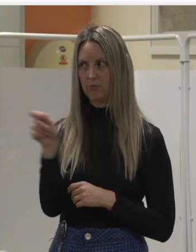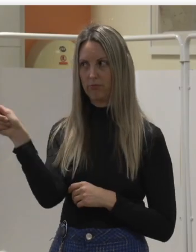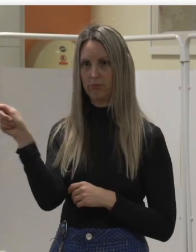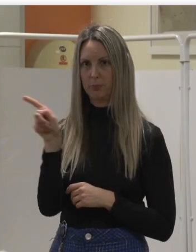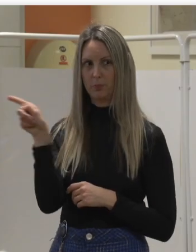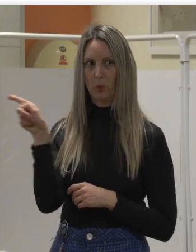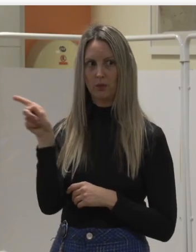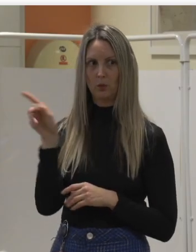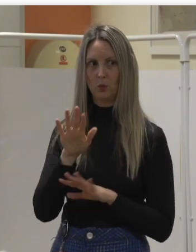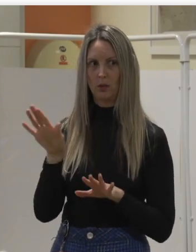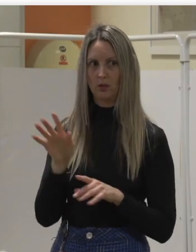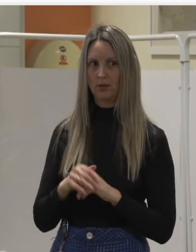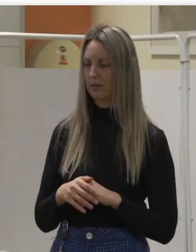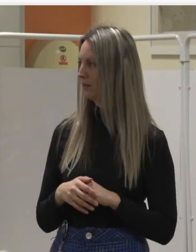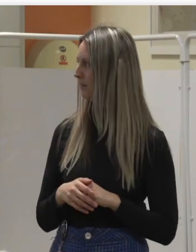it? The red button?